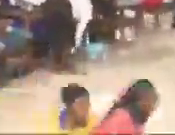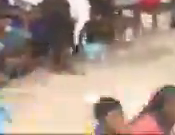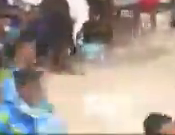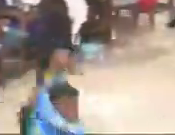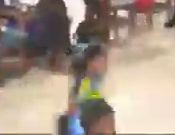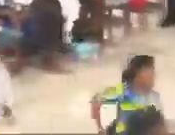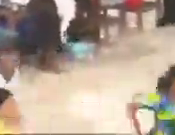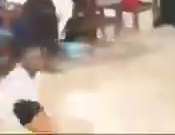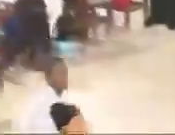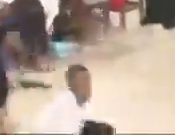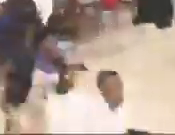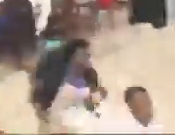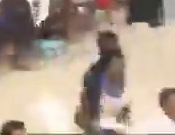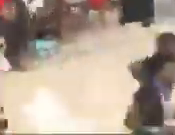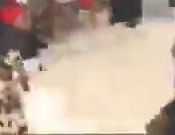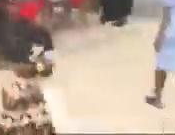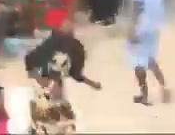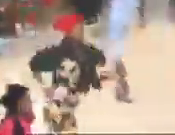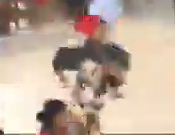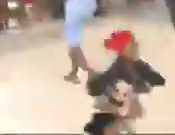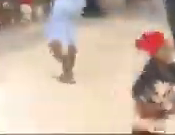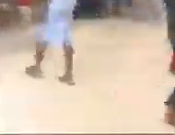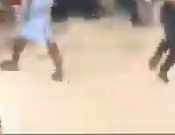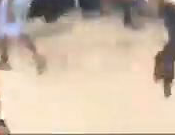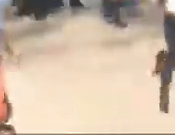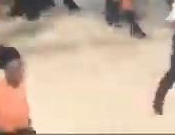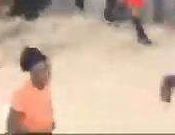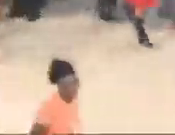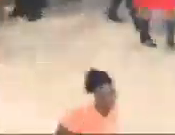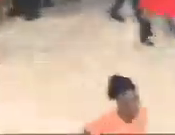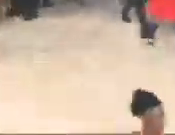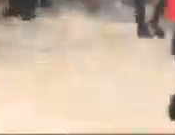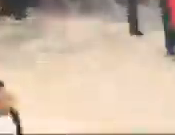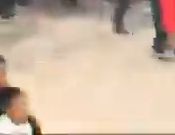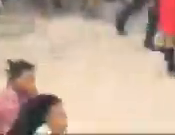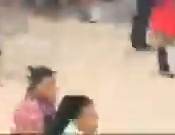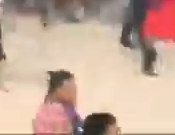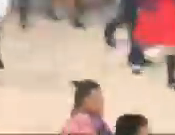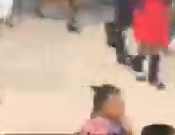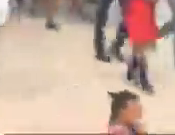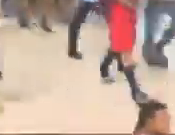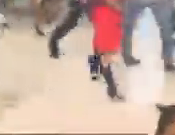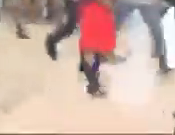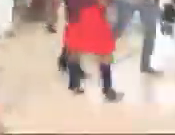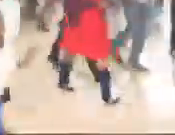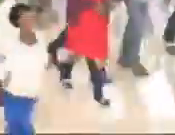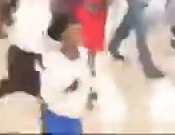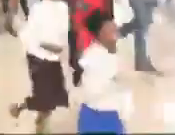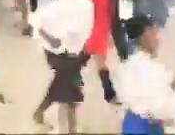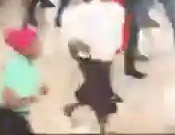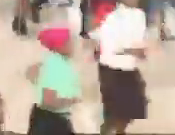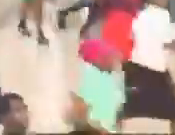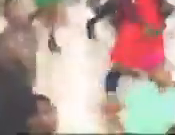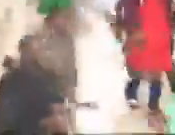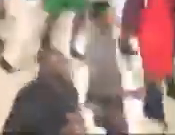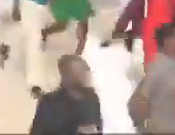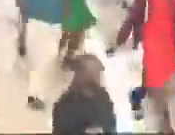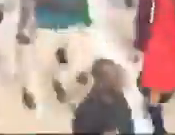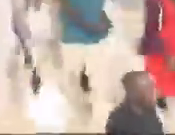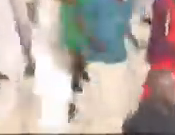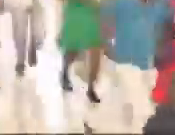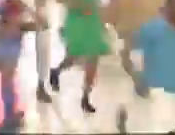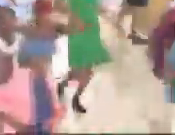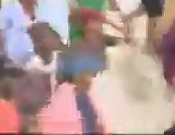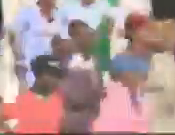Lord, let my son rise again. Let my son